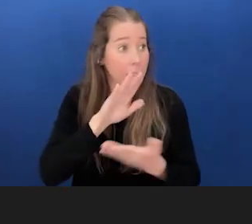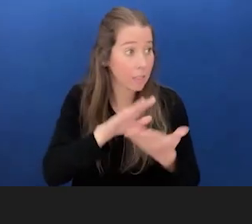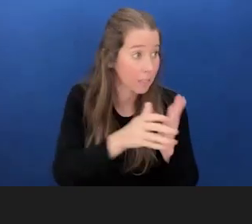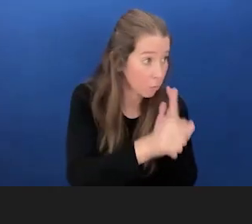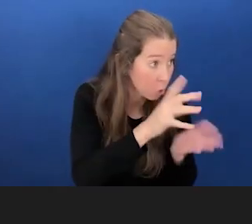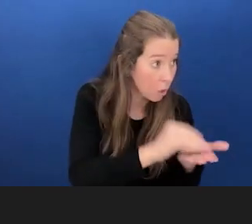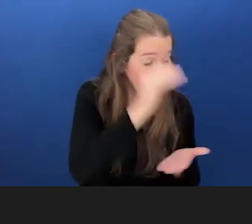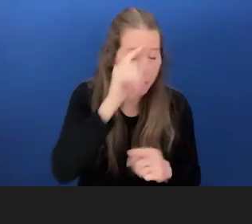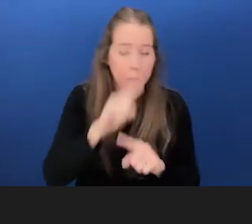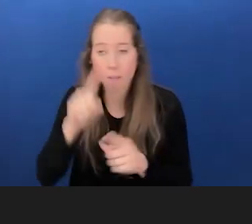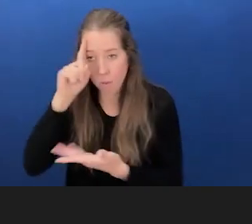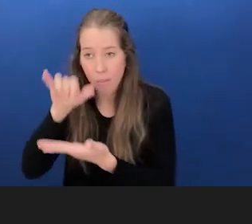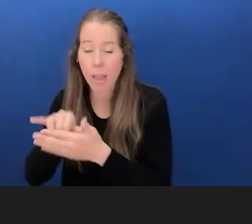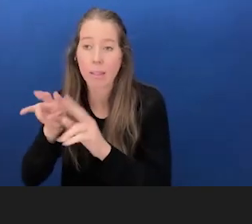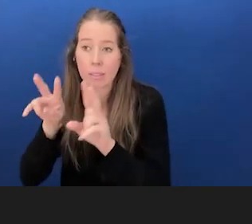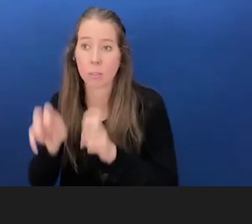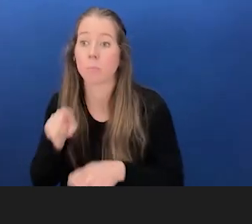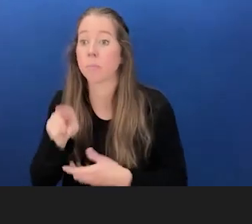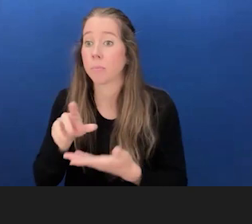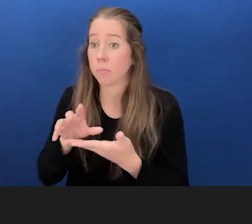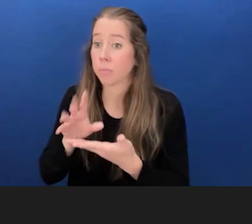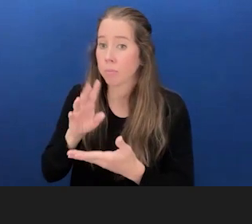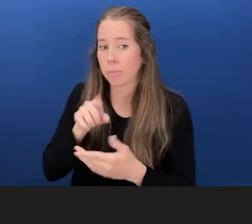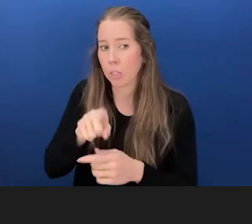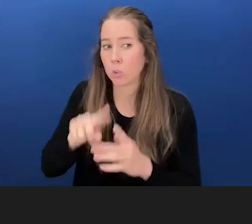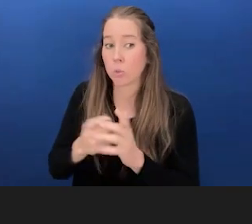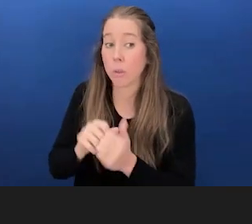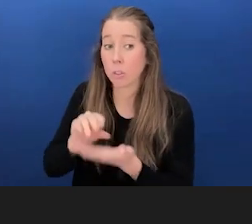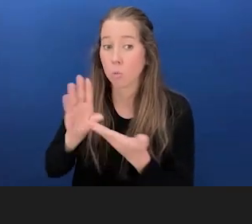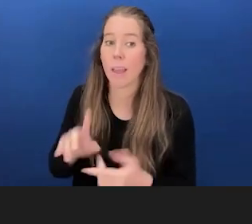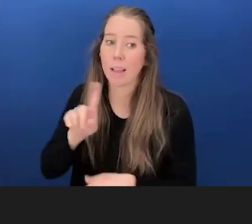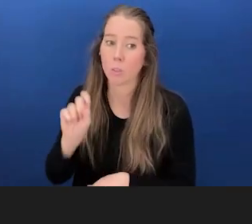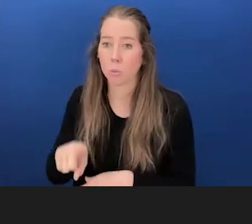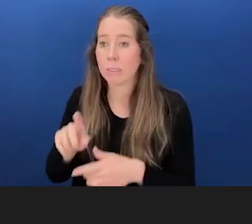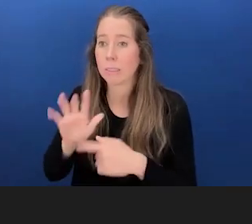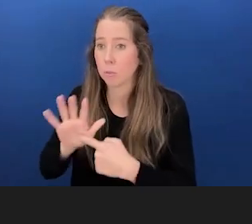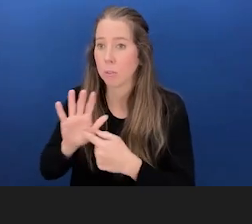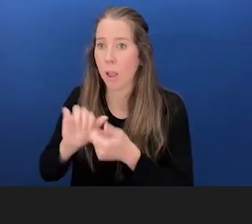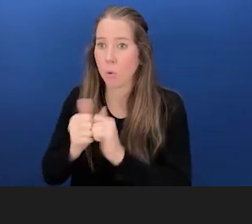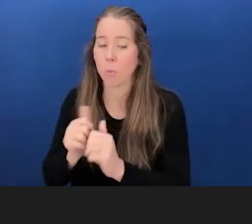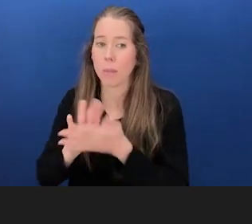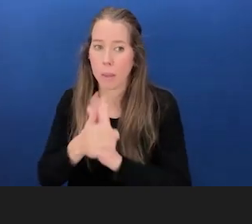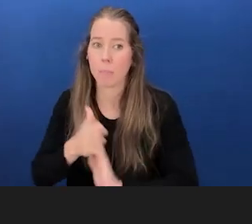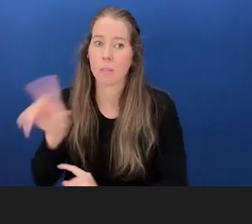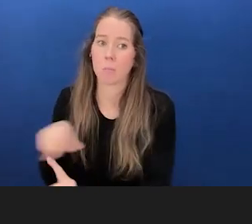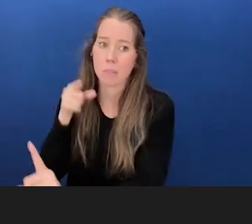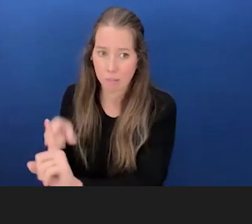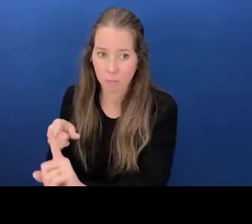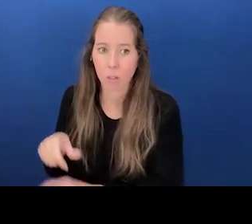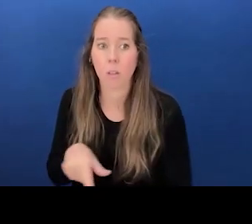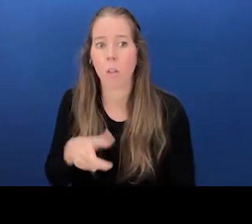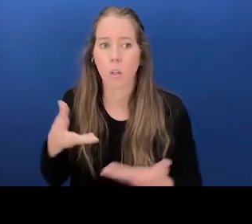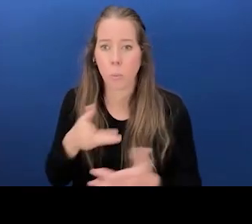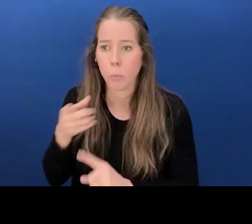subject. So my student discussion starts with the student just asking a question and demonstrating how they can learn to become specific. Now, what is the